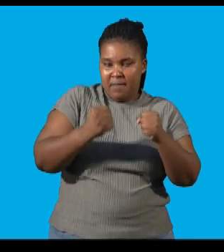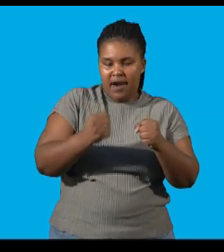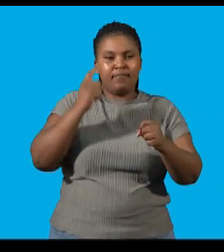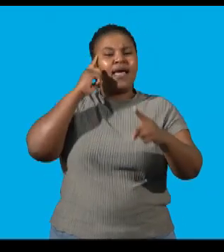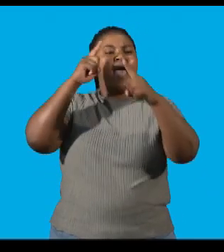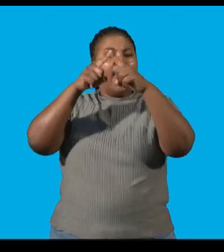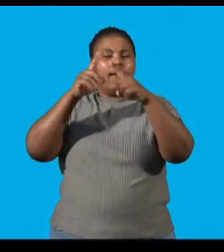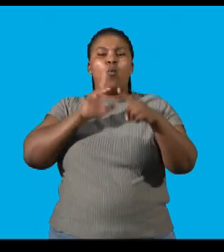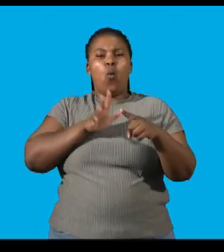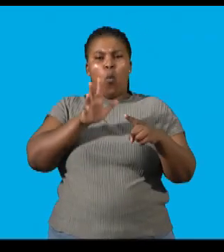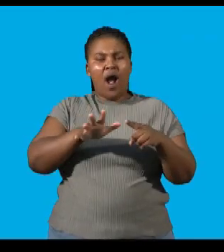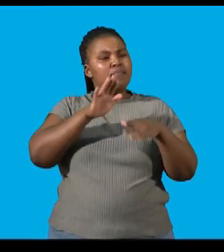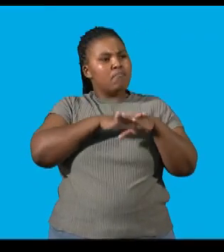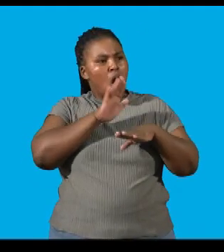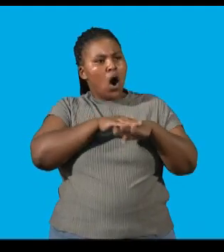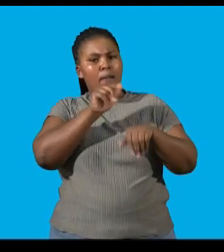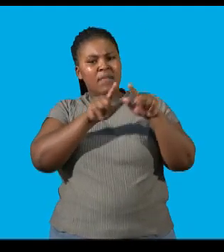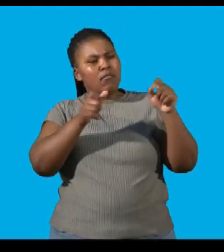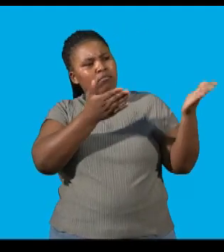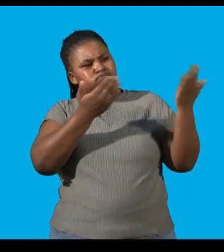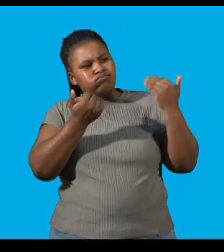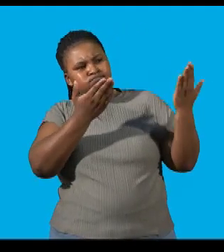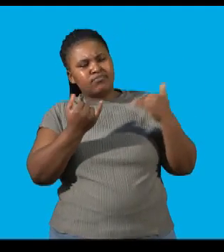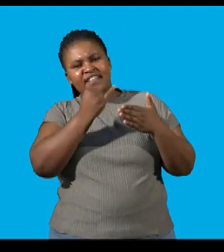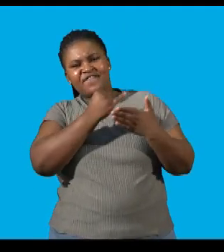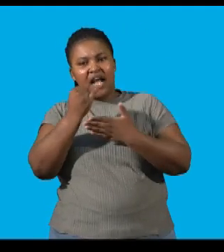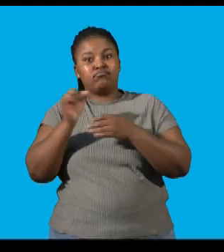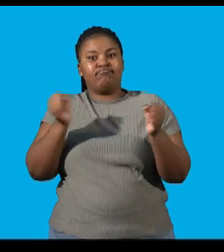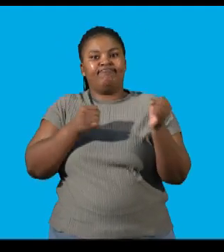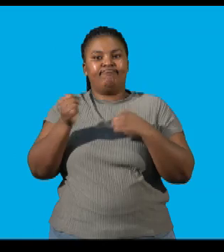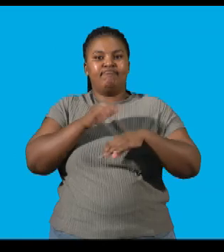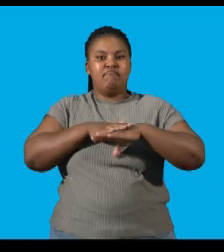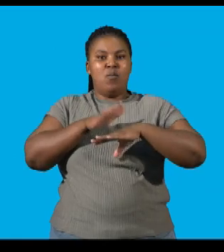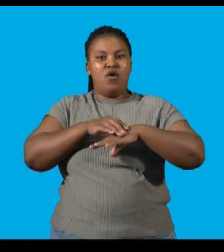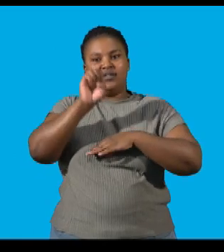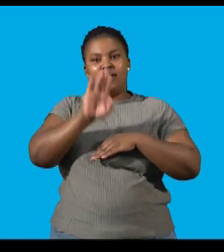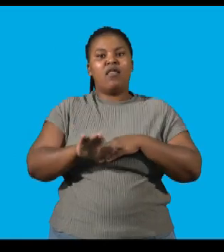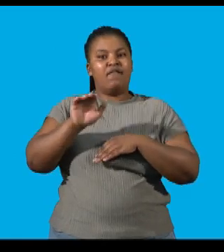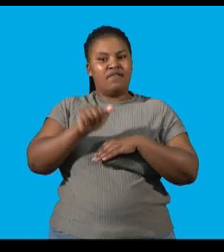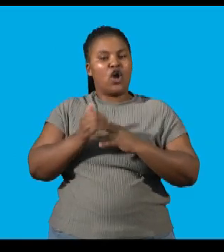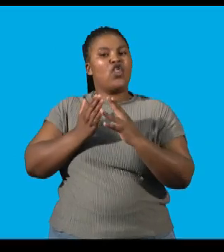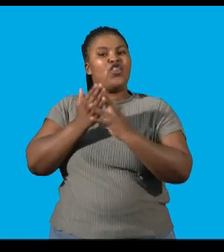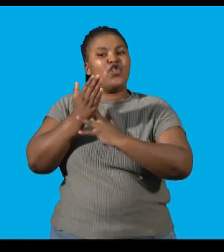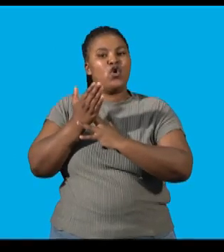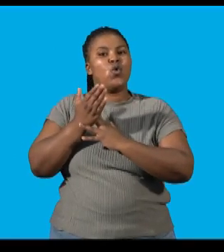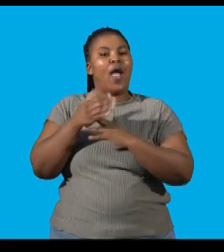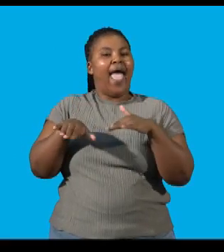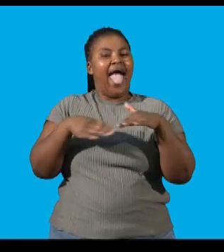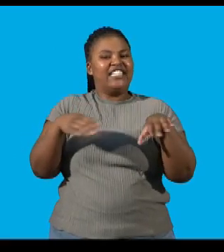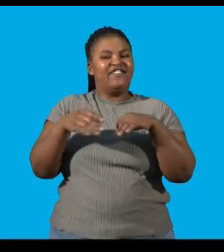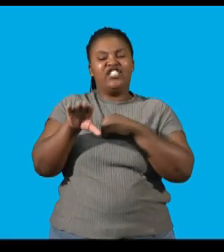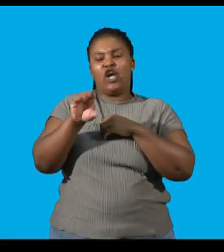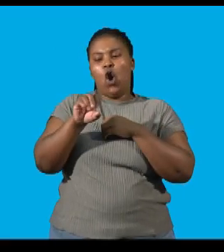to attract investment and create employment in South Africa through offshore activities.